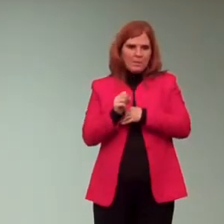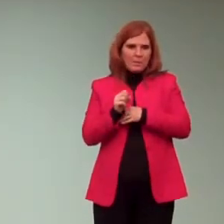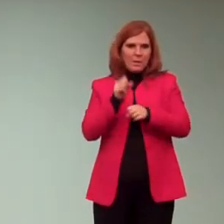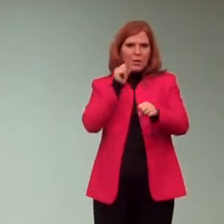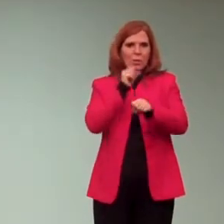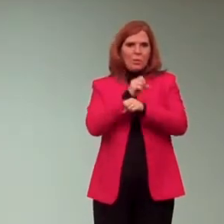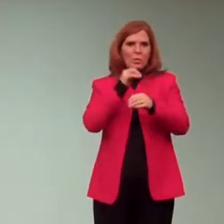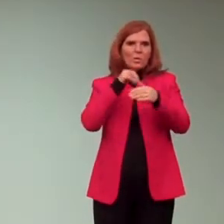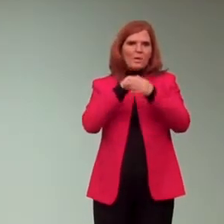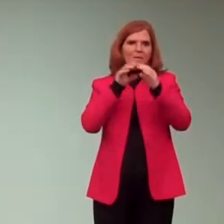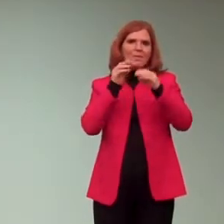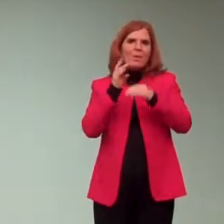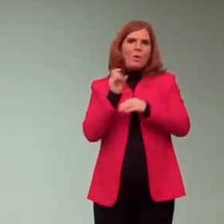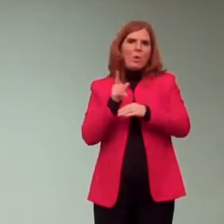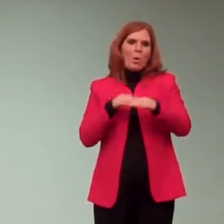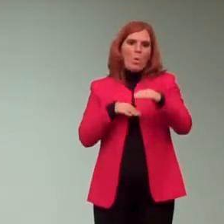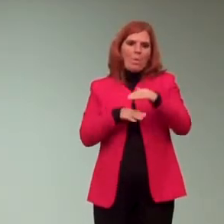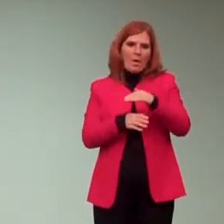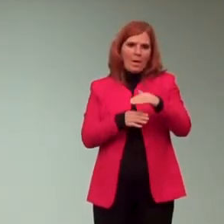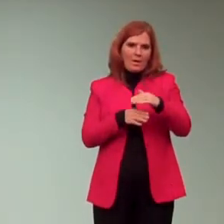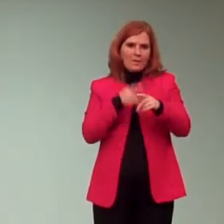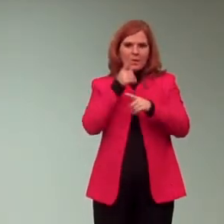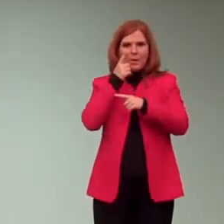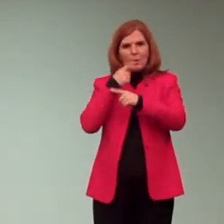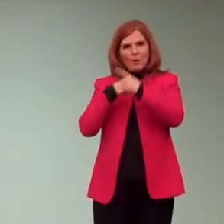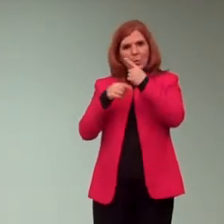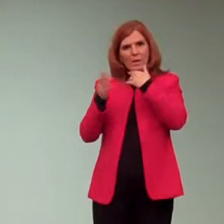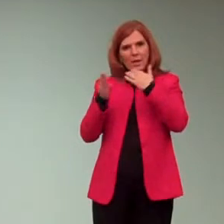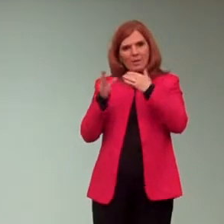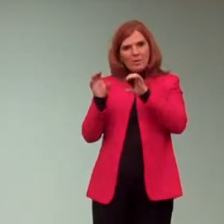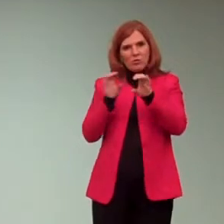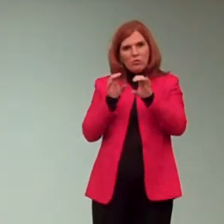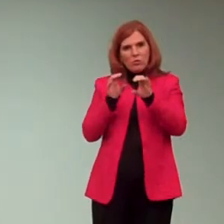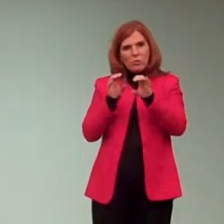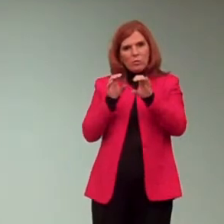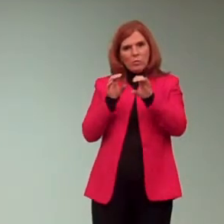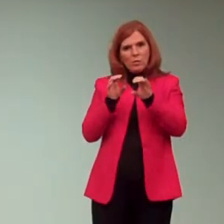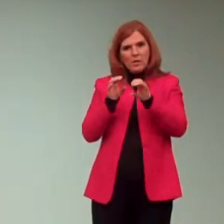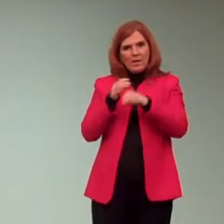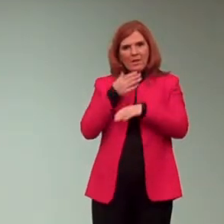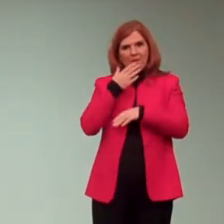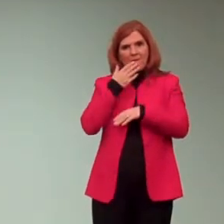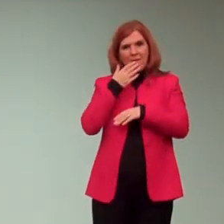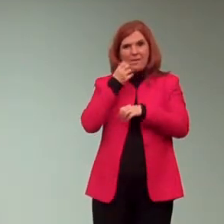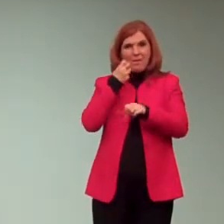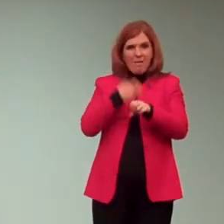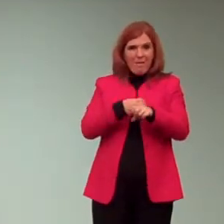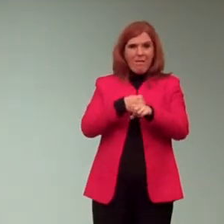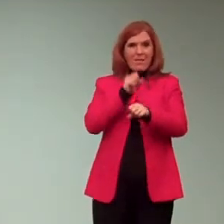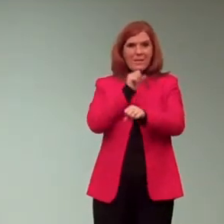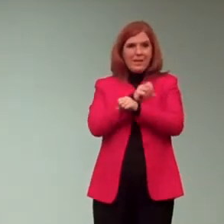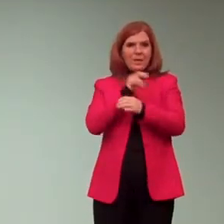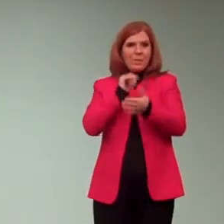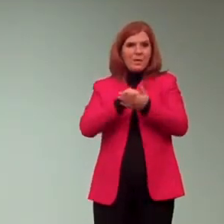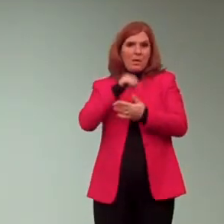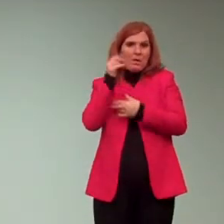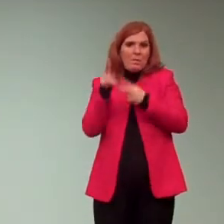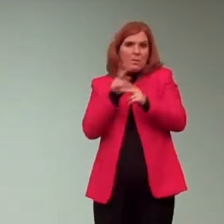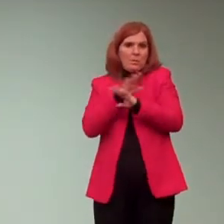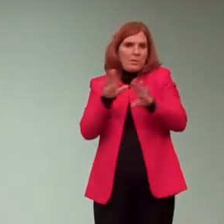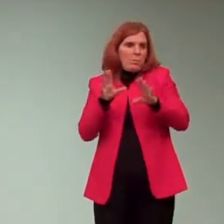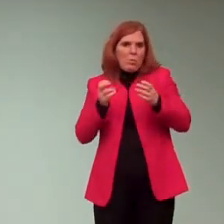worked in the mines, who came here to do the grub labor that other people